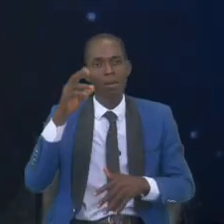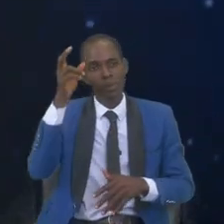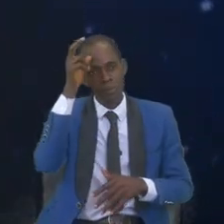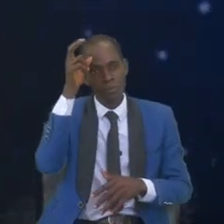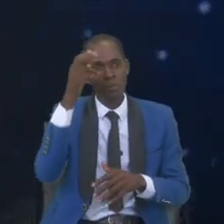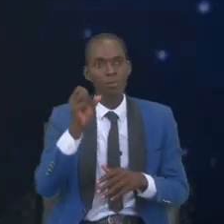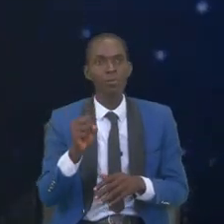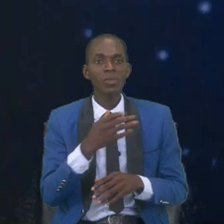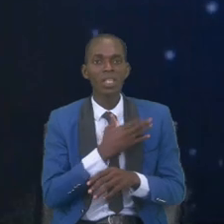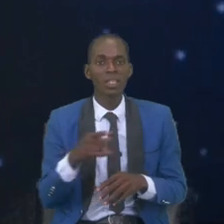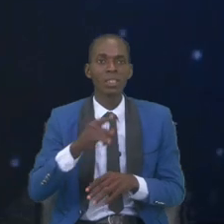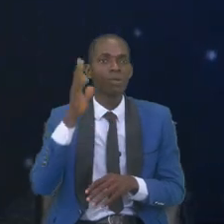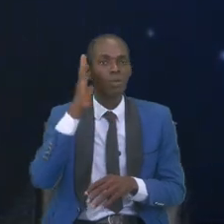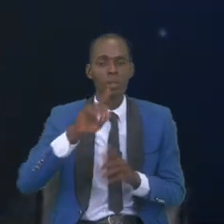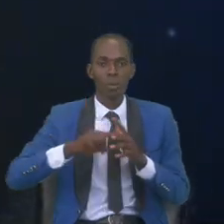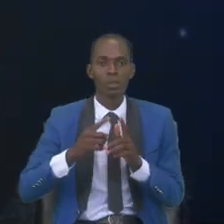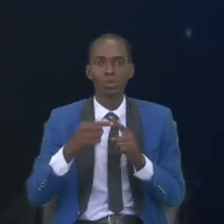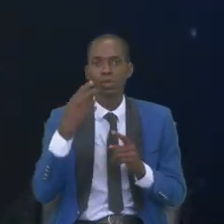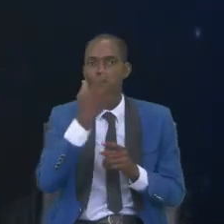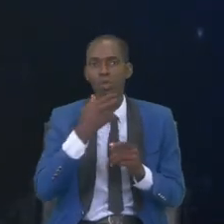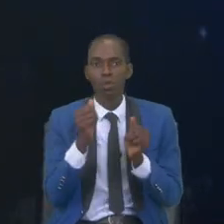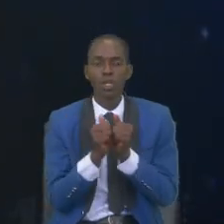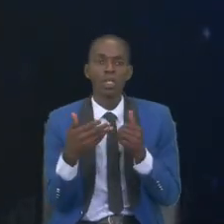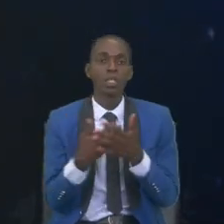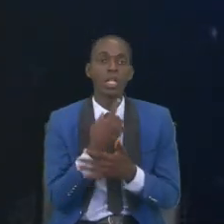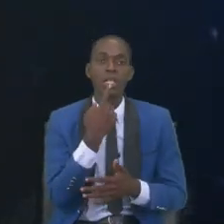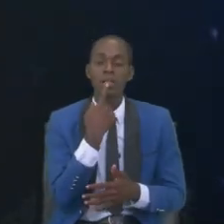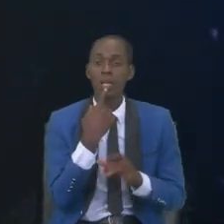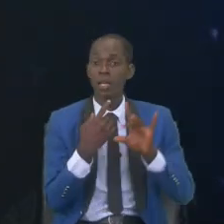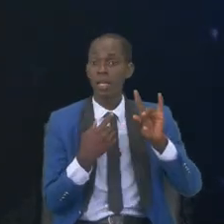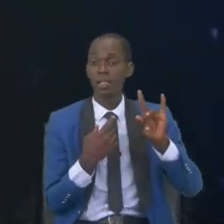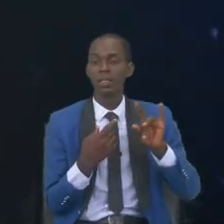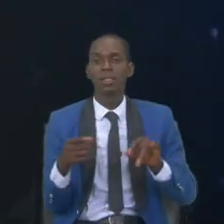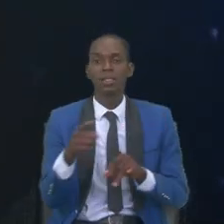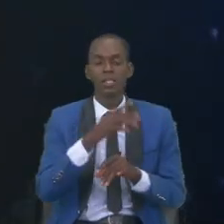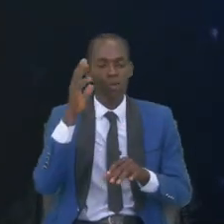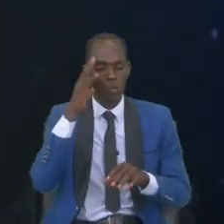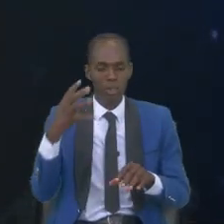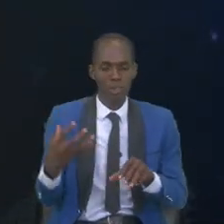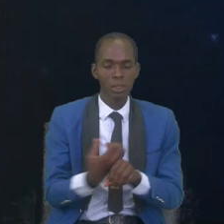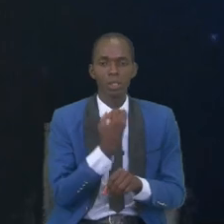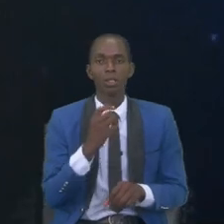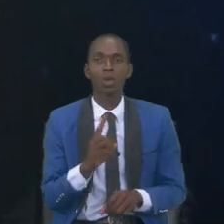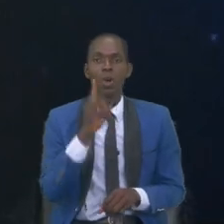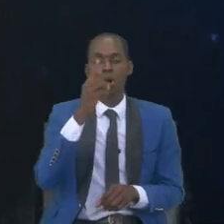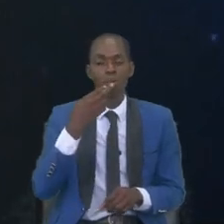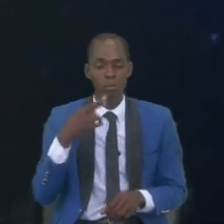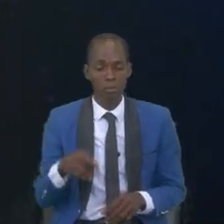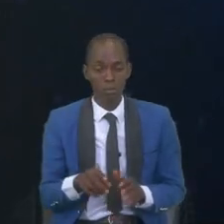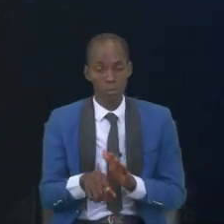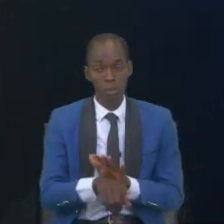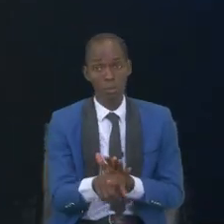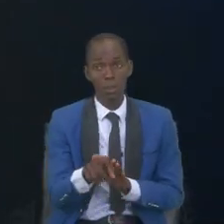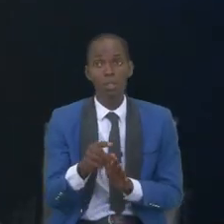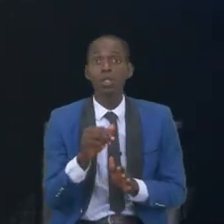tongues, that the exploits. In verse 18 it says, and they shall take up serpents, that is serpents, not that they are looking